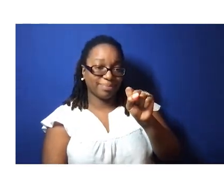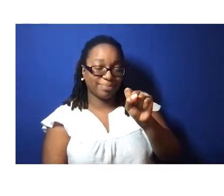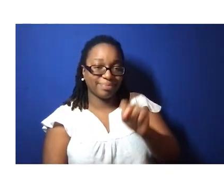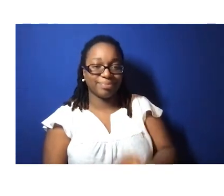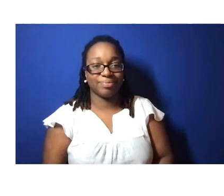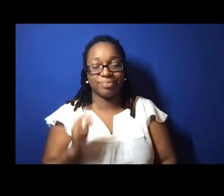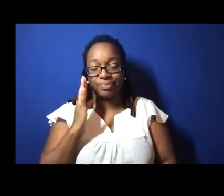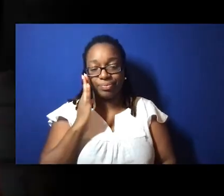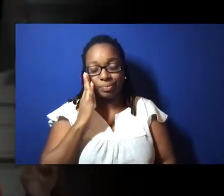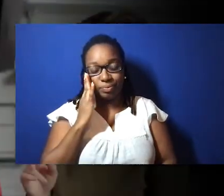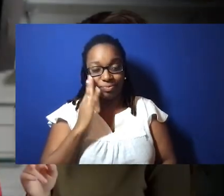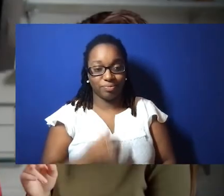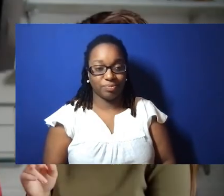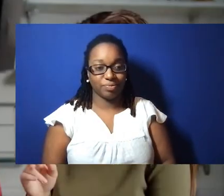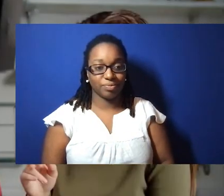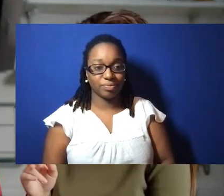bias.